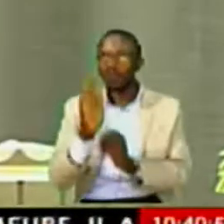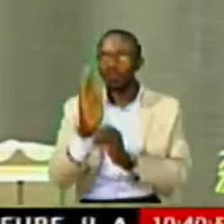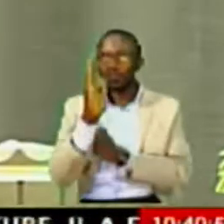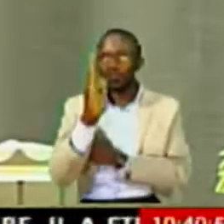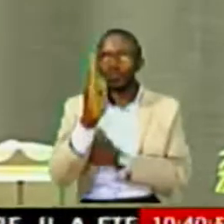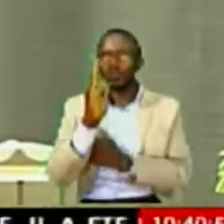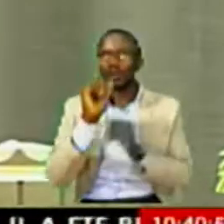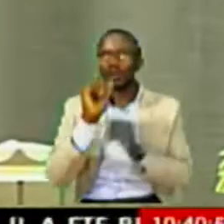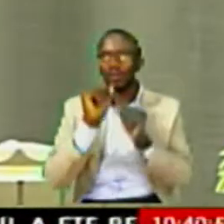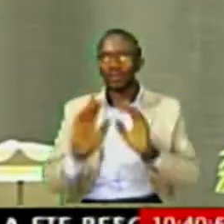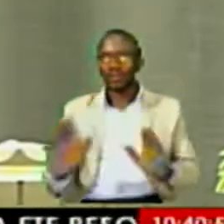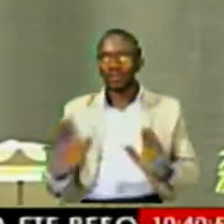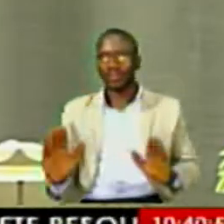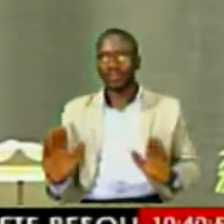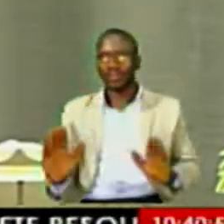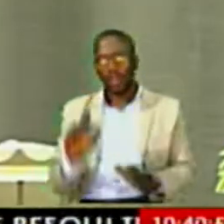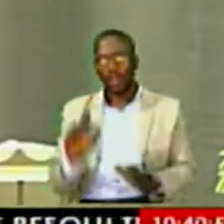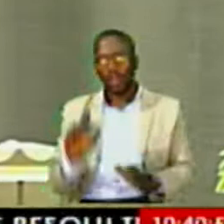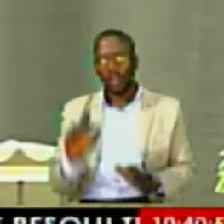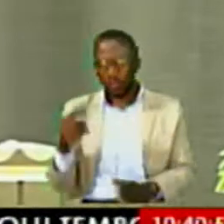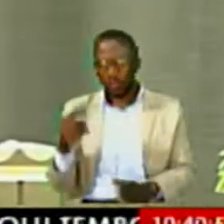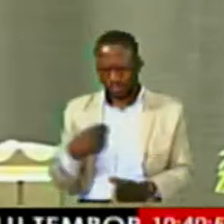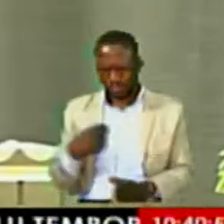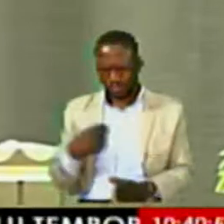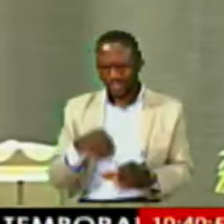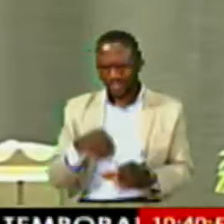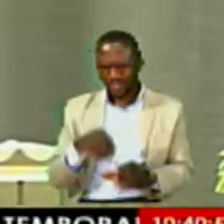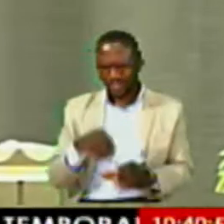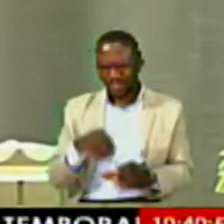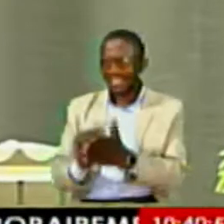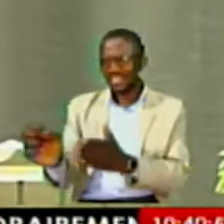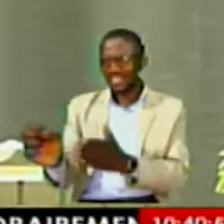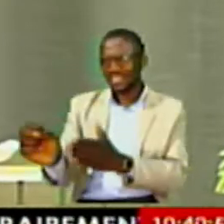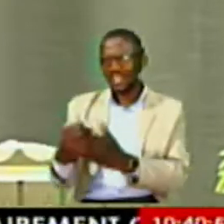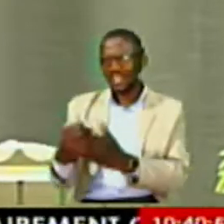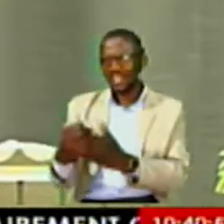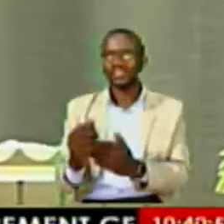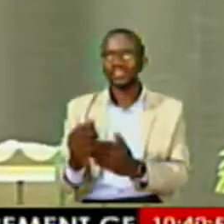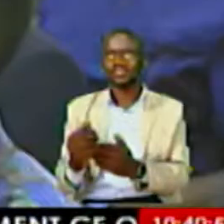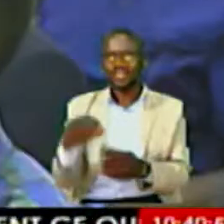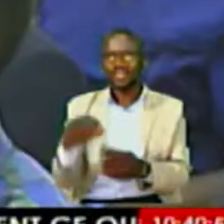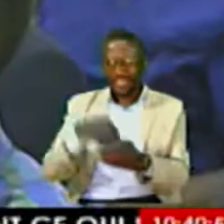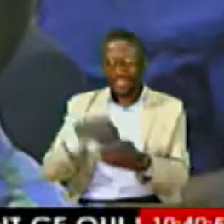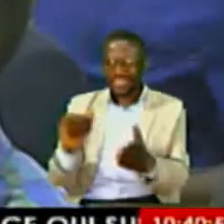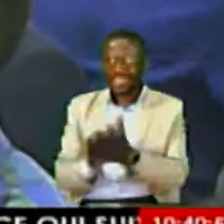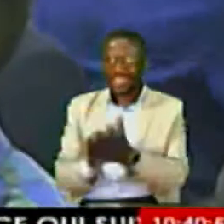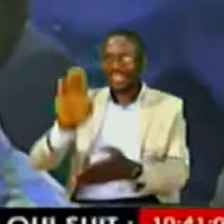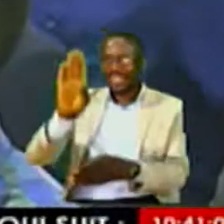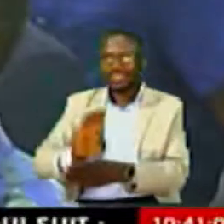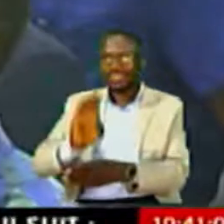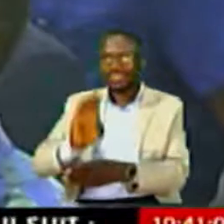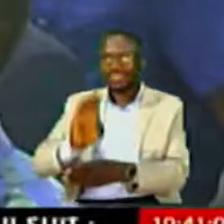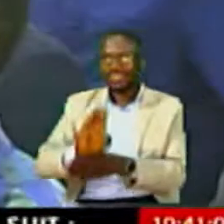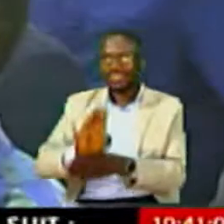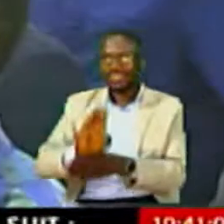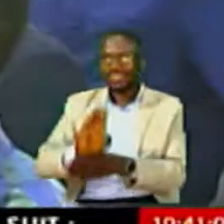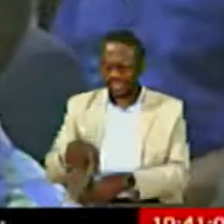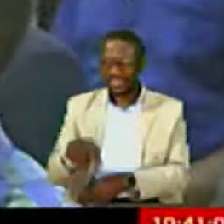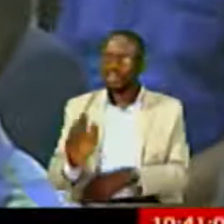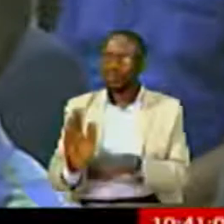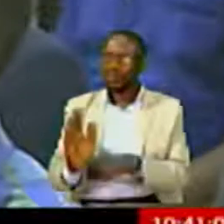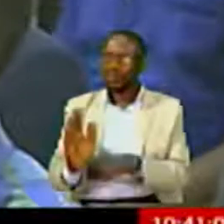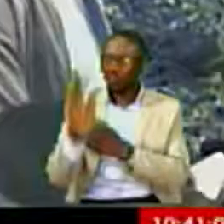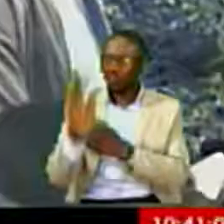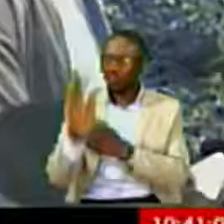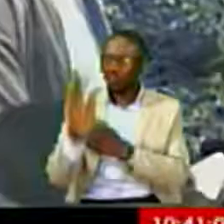God bless you, my brother. Pour nous dans cette salle. For us in this hall. Dans cette église. In this church. Dieu nous a appelés à